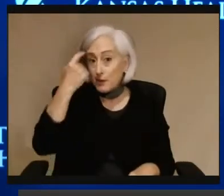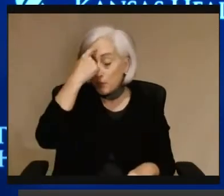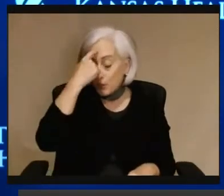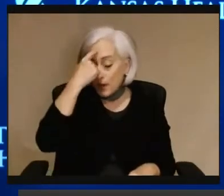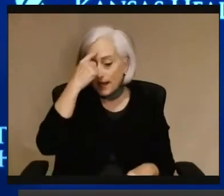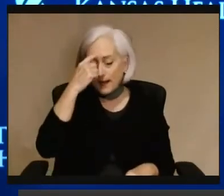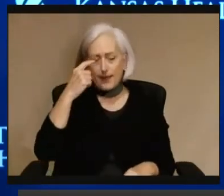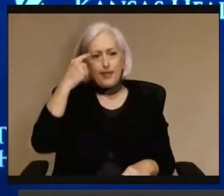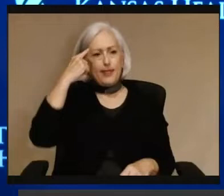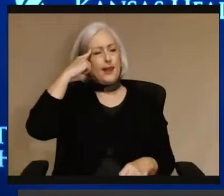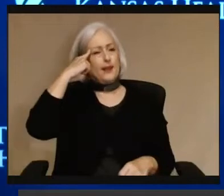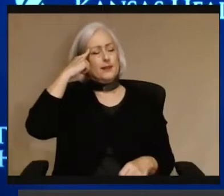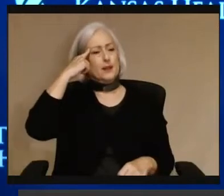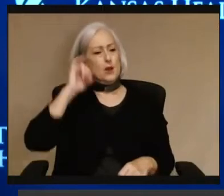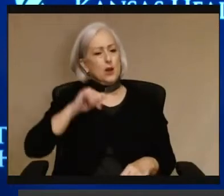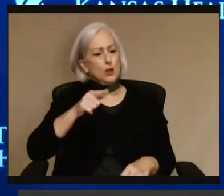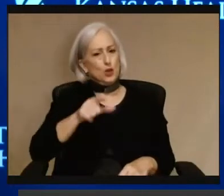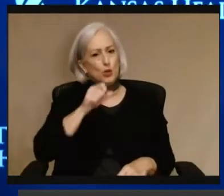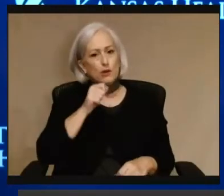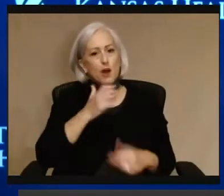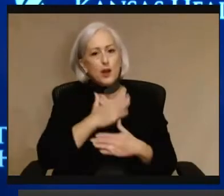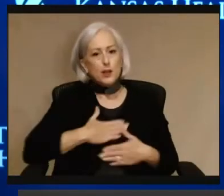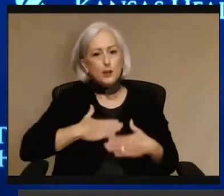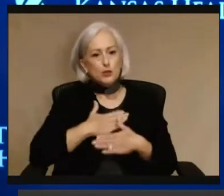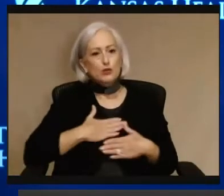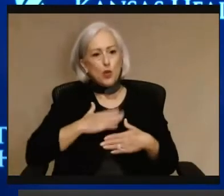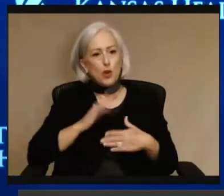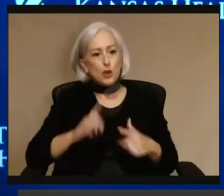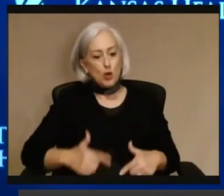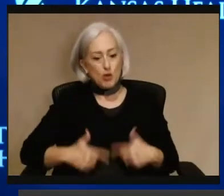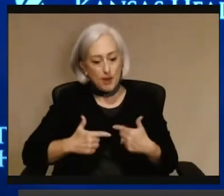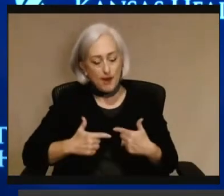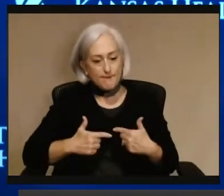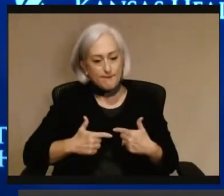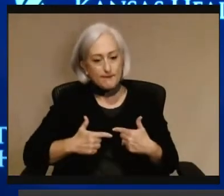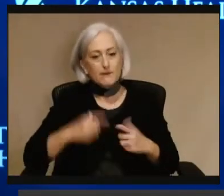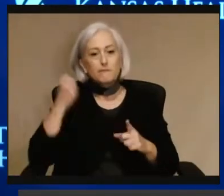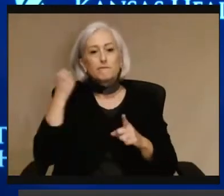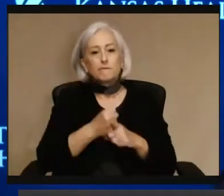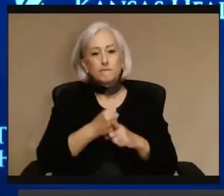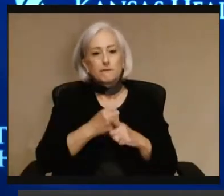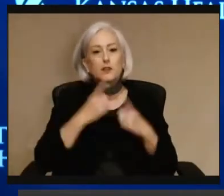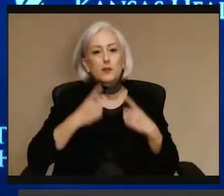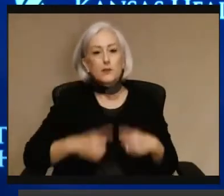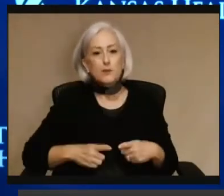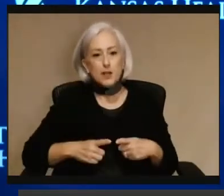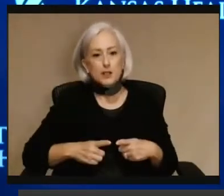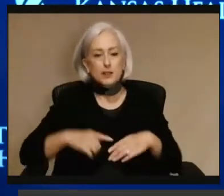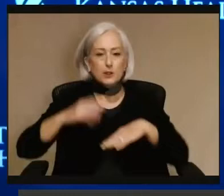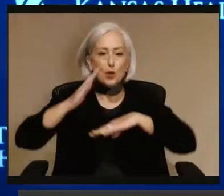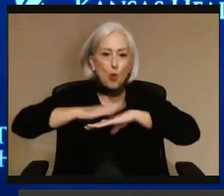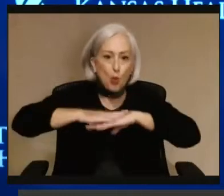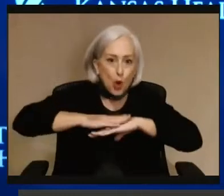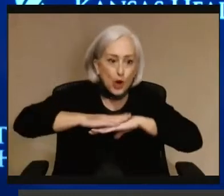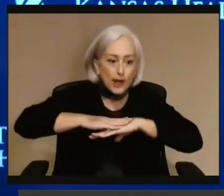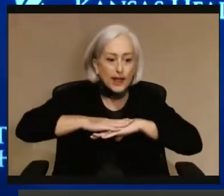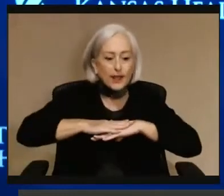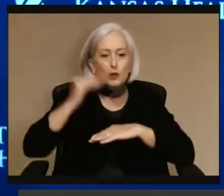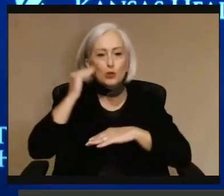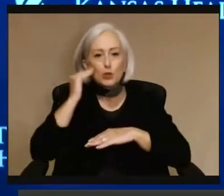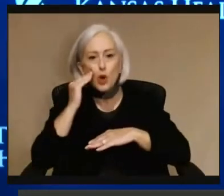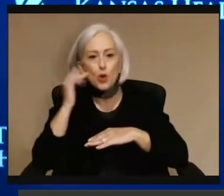did, it starts to produce feelings of depression because it's like, oh, something must be really dreadfully wrong. And it's trying to make sure we're aware and do something about it.